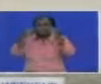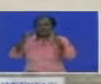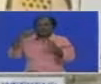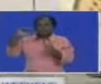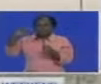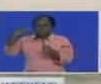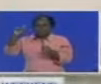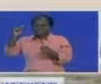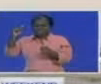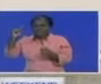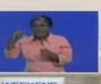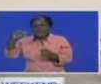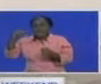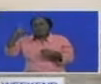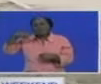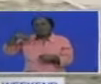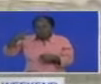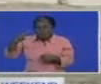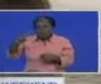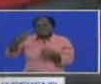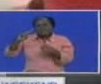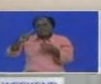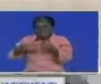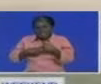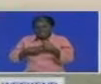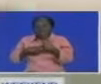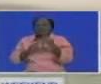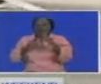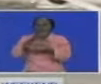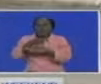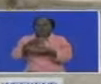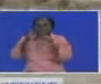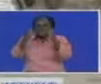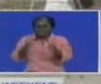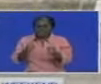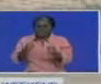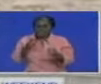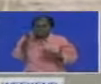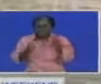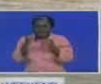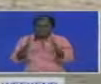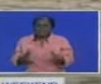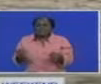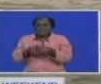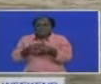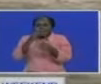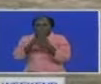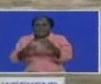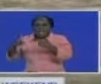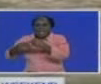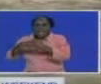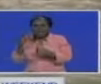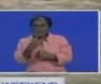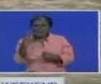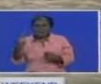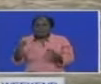won the CS 13 to move up to 6th overall in the toughest rally. Onkarai clocked in a Porsche 911 an overall time of